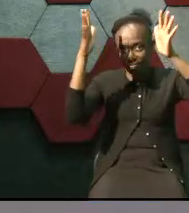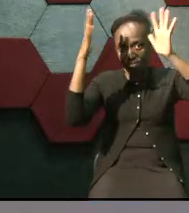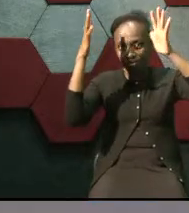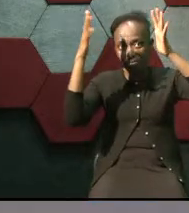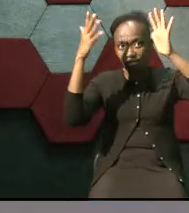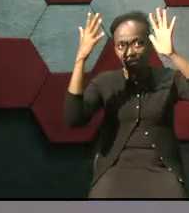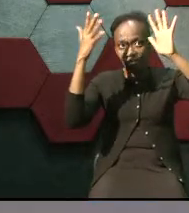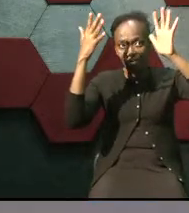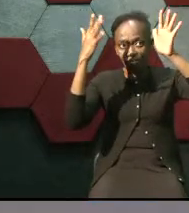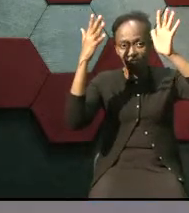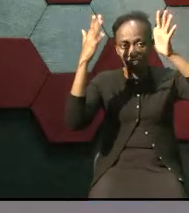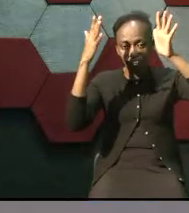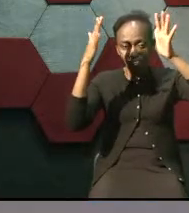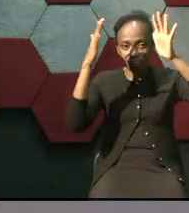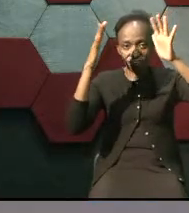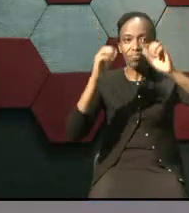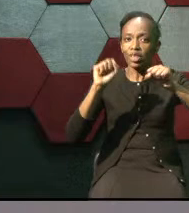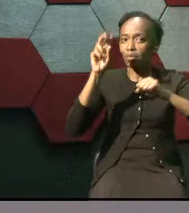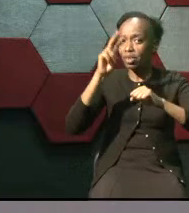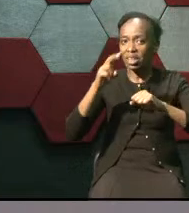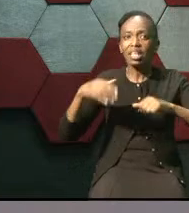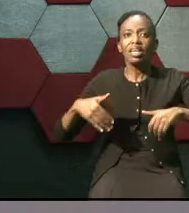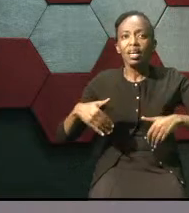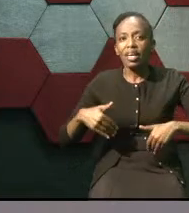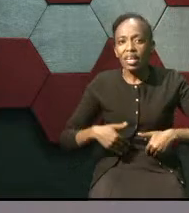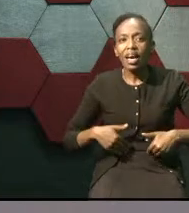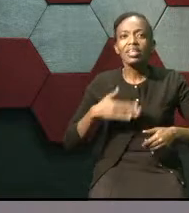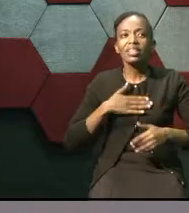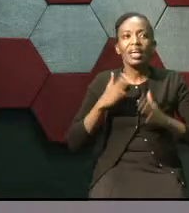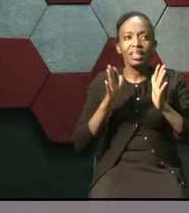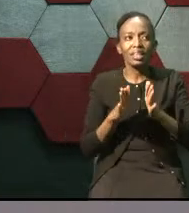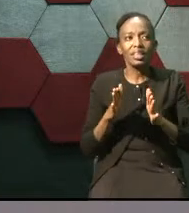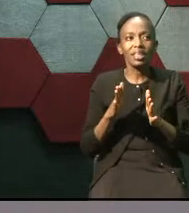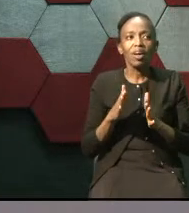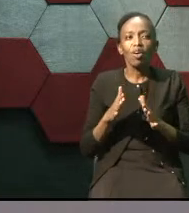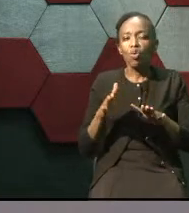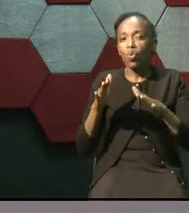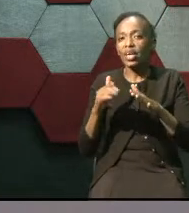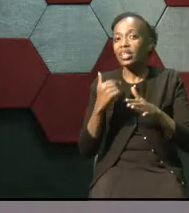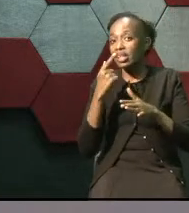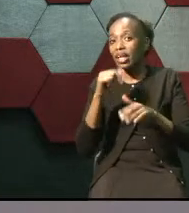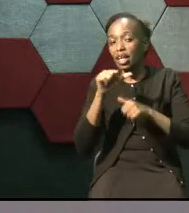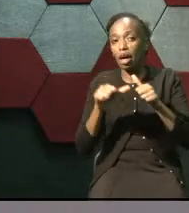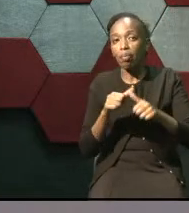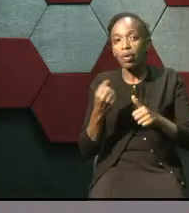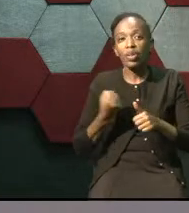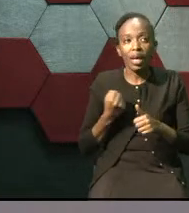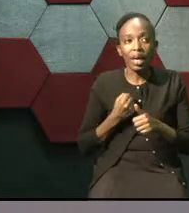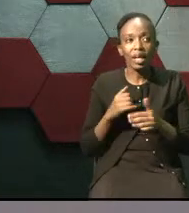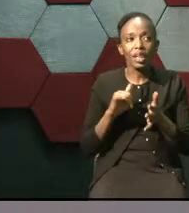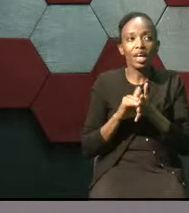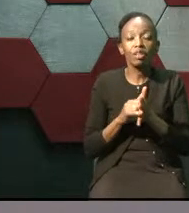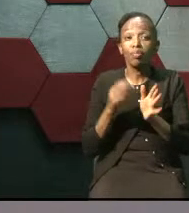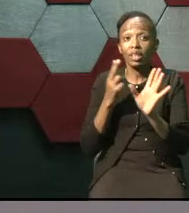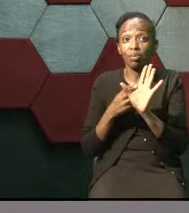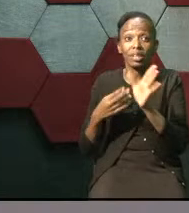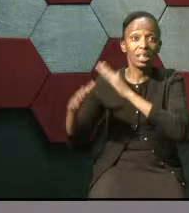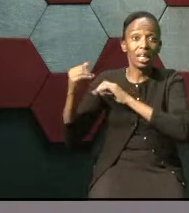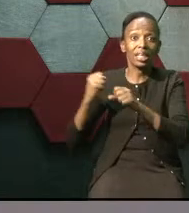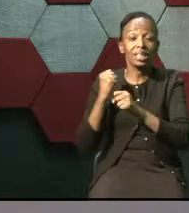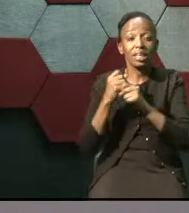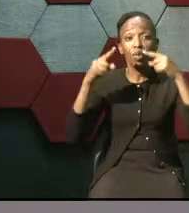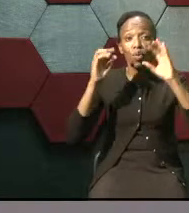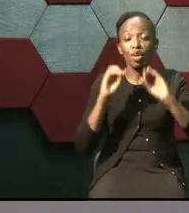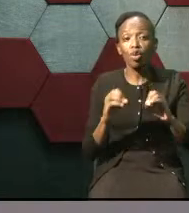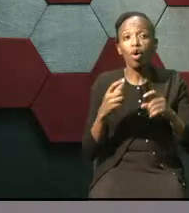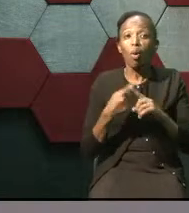Did you see that? Ladies and gentlemen, young scientists, we spoke about Jamila earlier, how she didn't win. She participated last year, did not win,